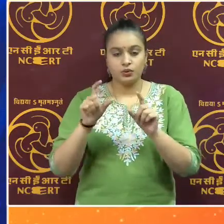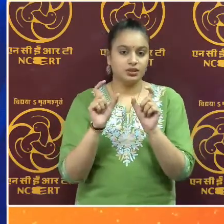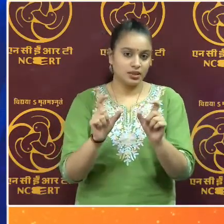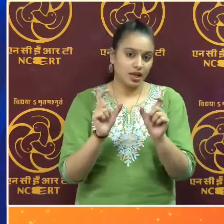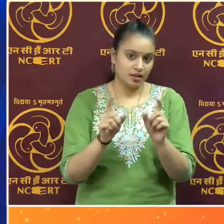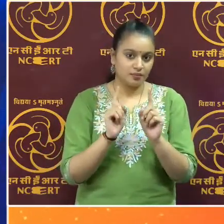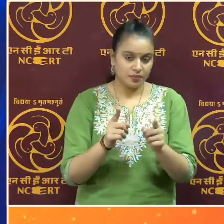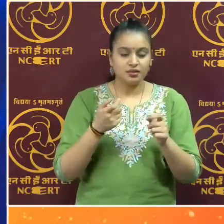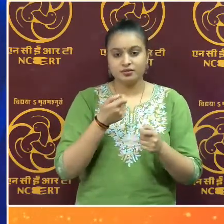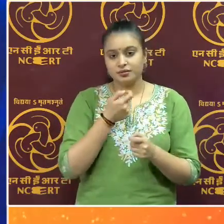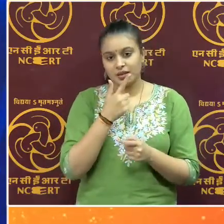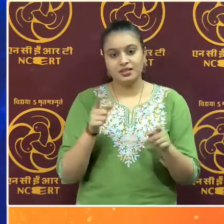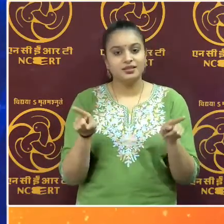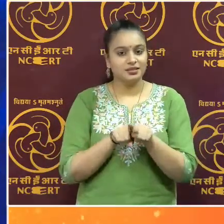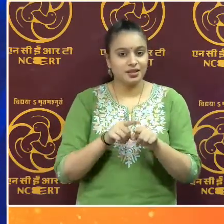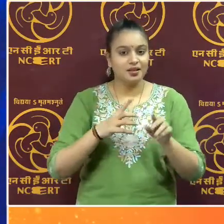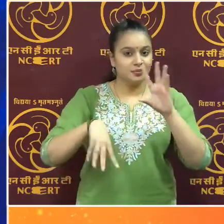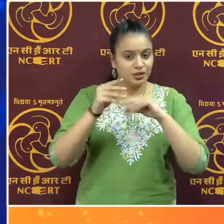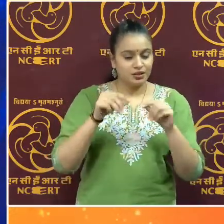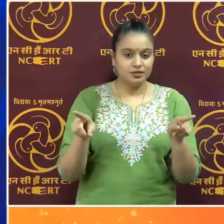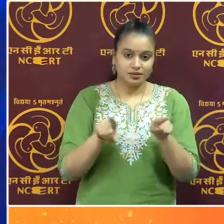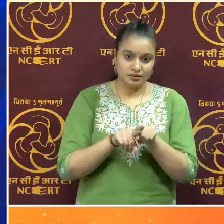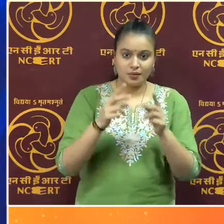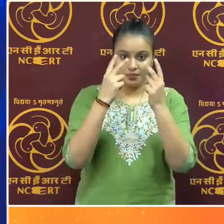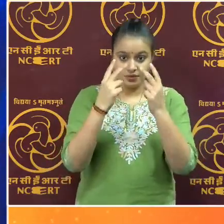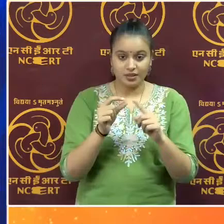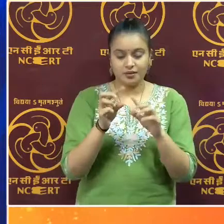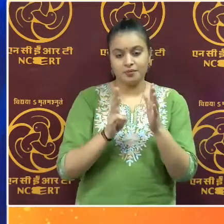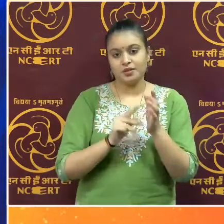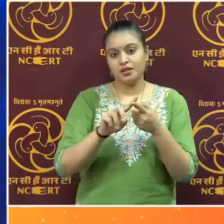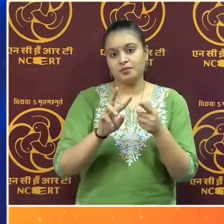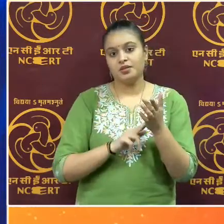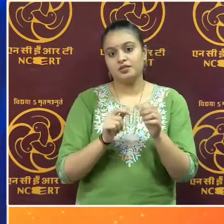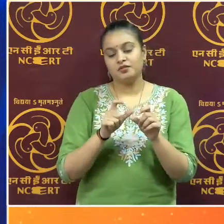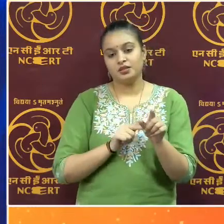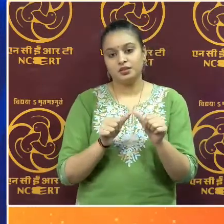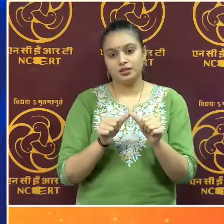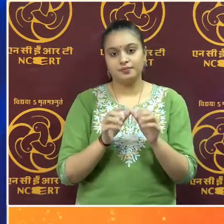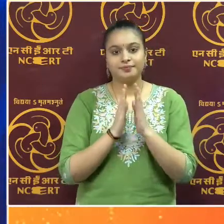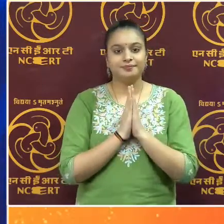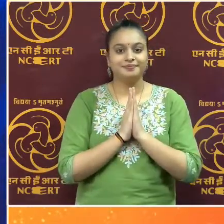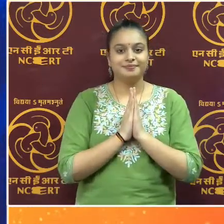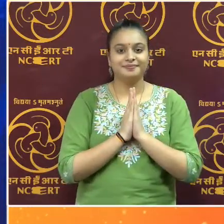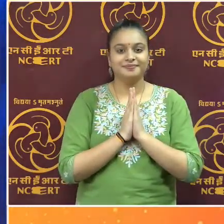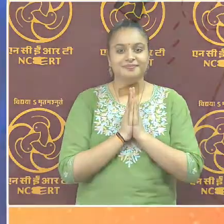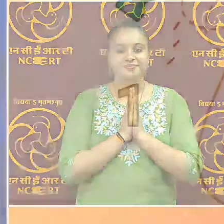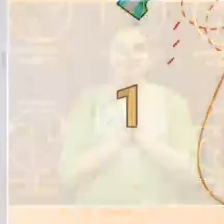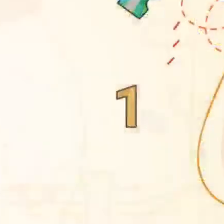yourself, keep smiling, keep learning and keep watching PME Vidya channels. Namaskar.